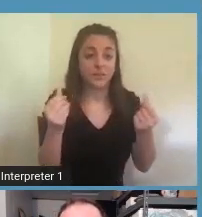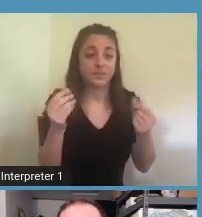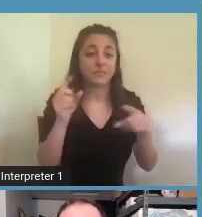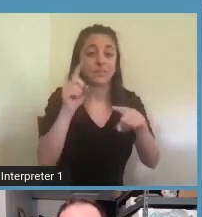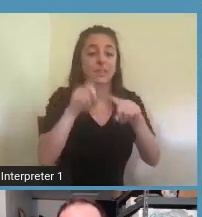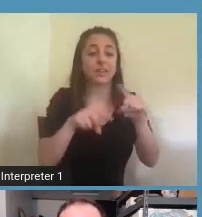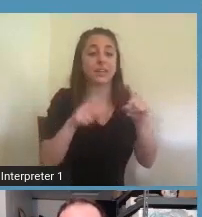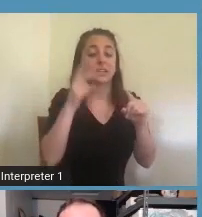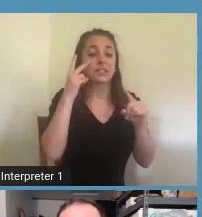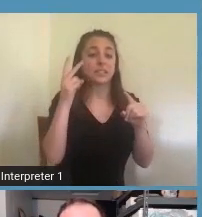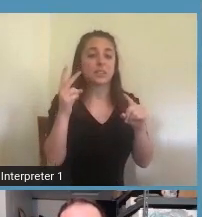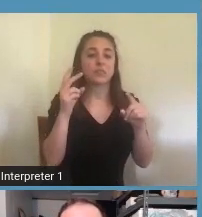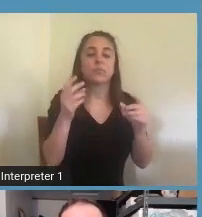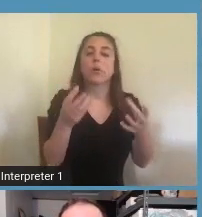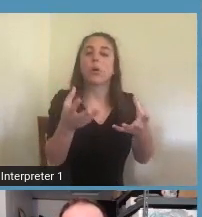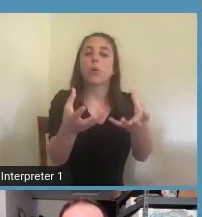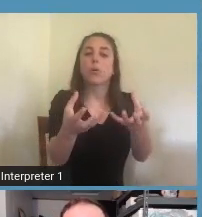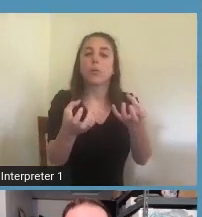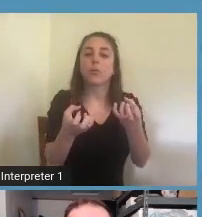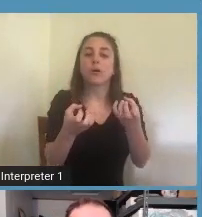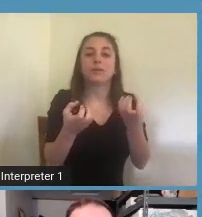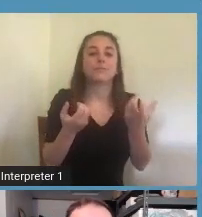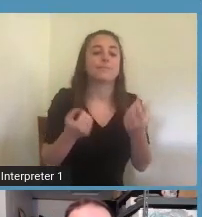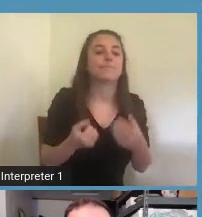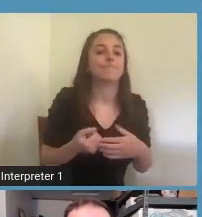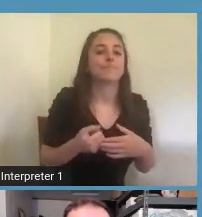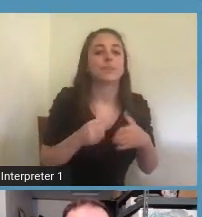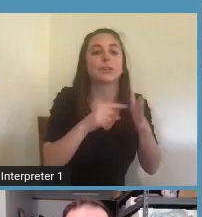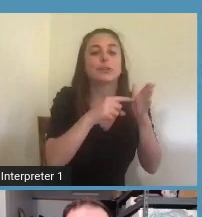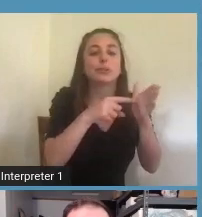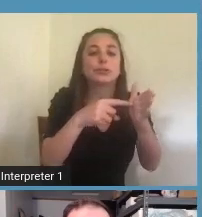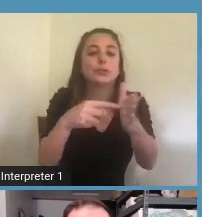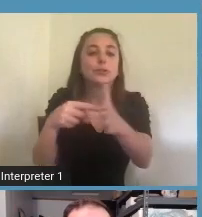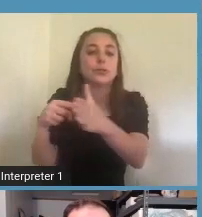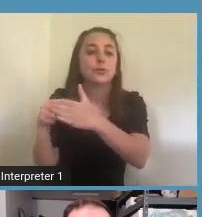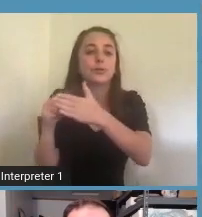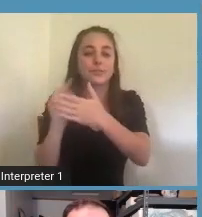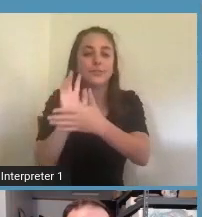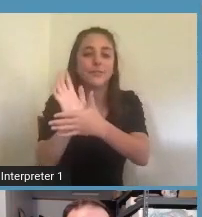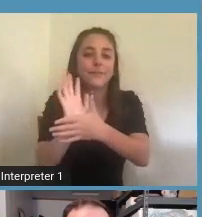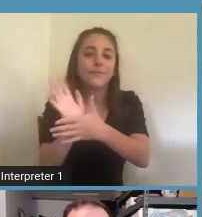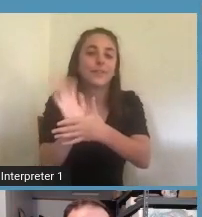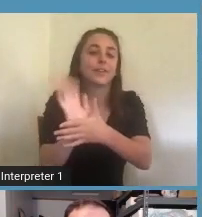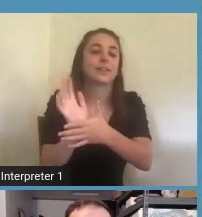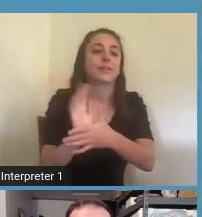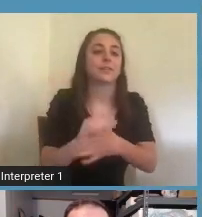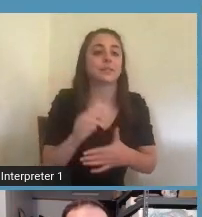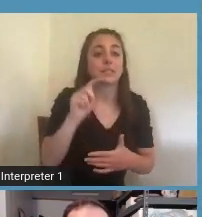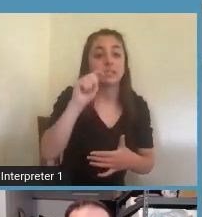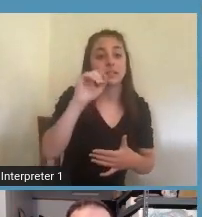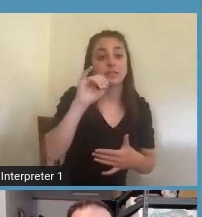if they're here inside. So time lapses is just one of those types of